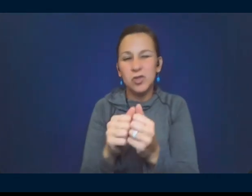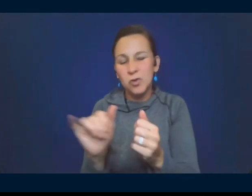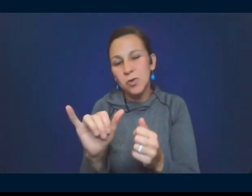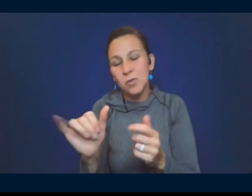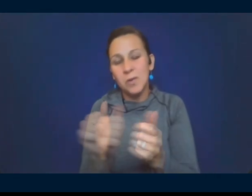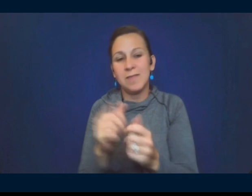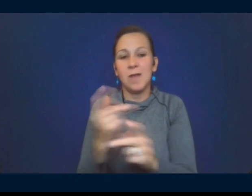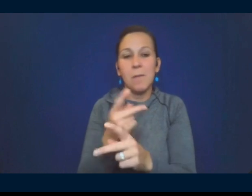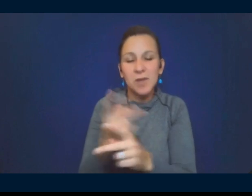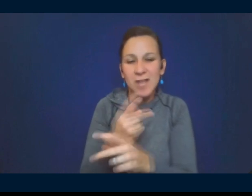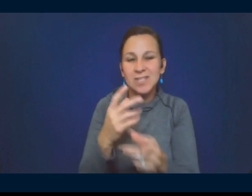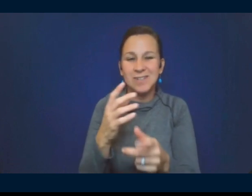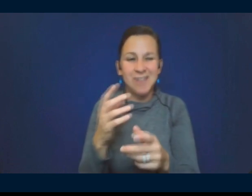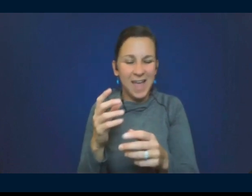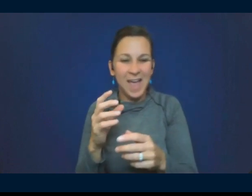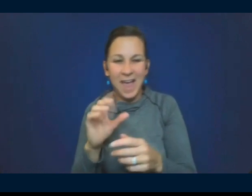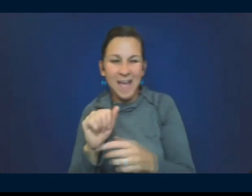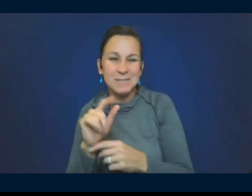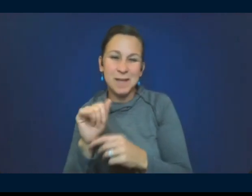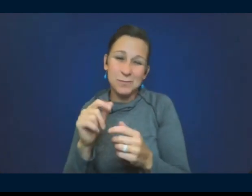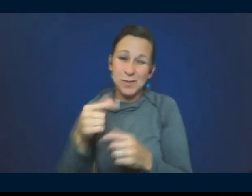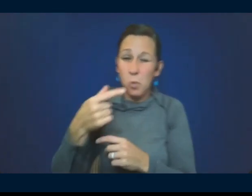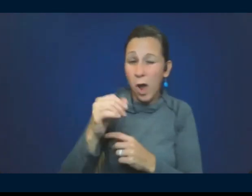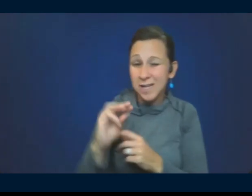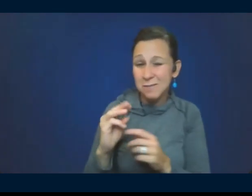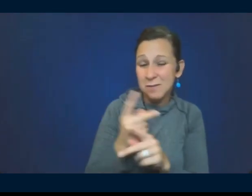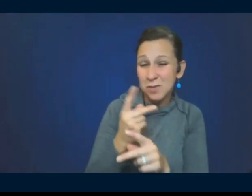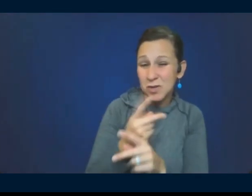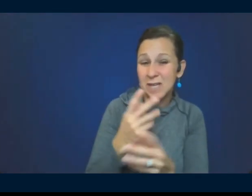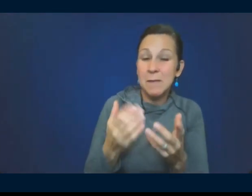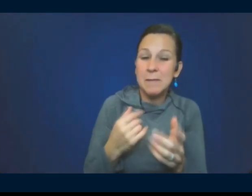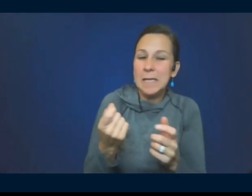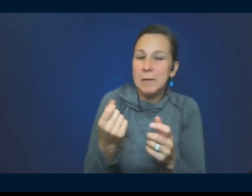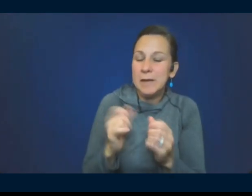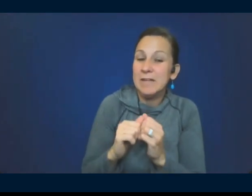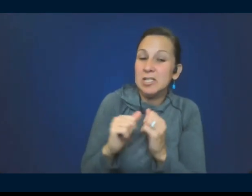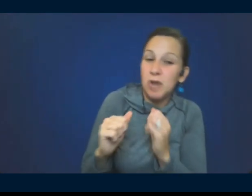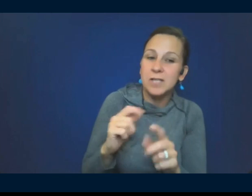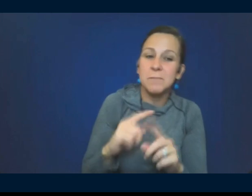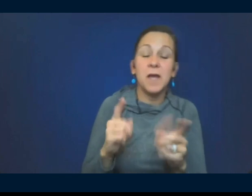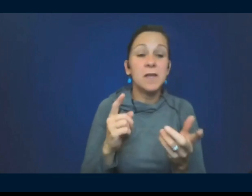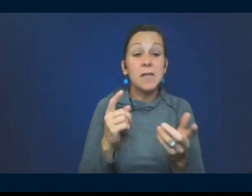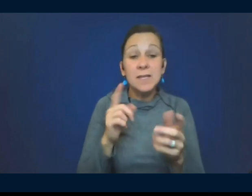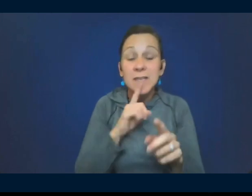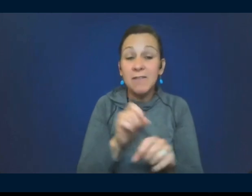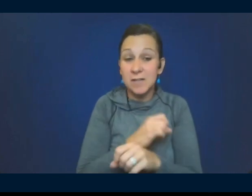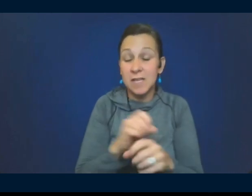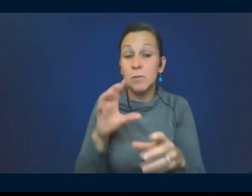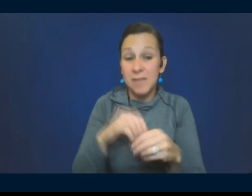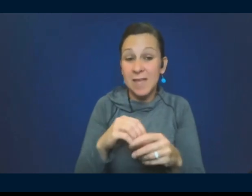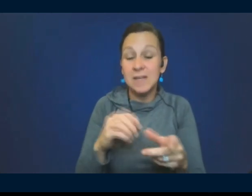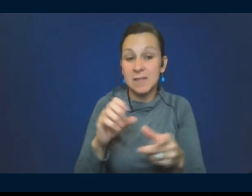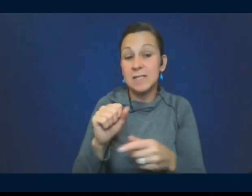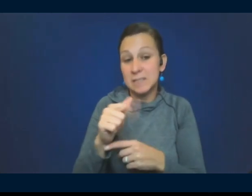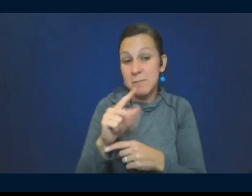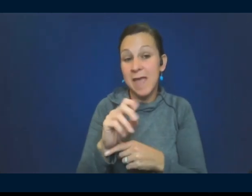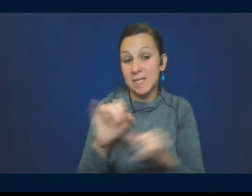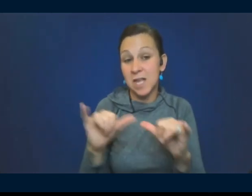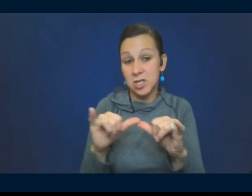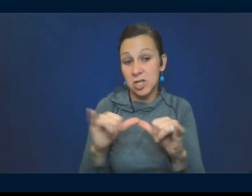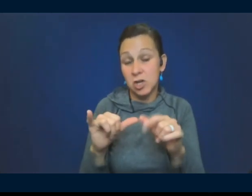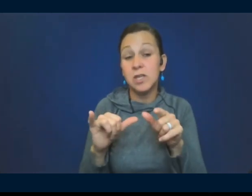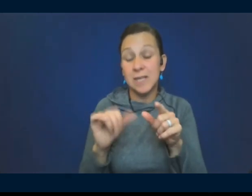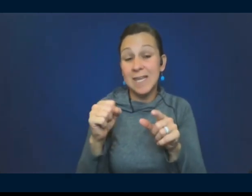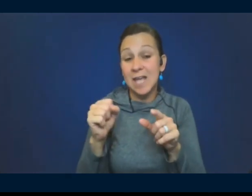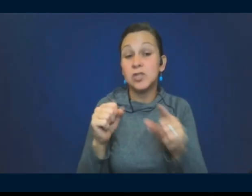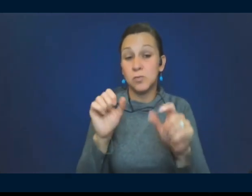computational aspects of quantum computing. That might be a little bit of a stretch, but definitely within the space engineering, yes, you can